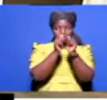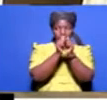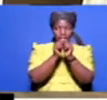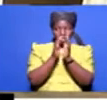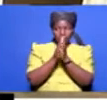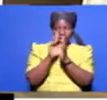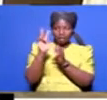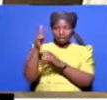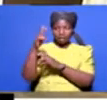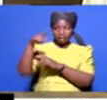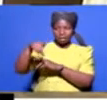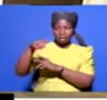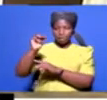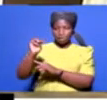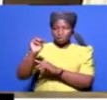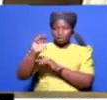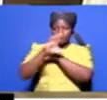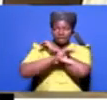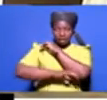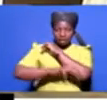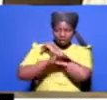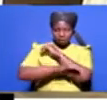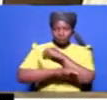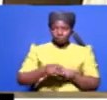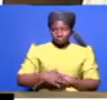Republic, my Lord Bishops,